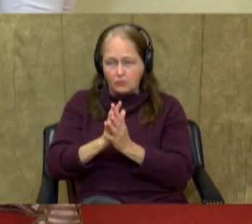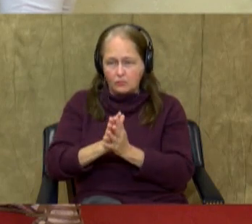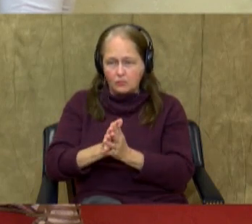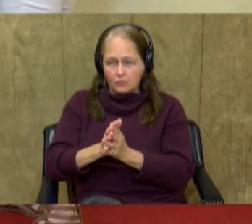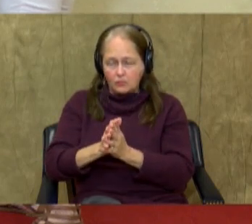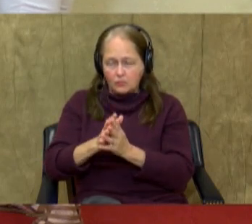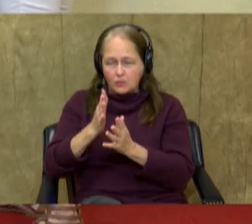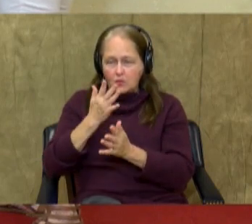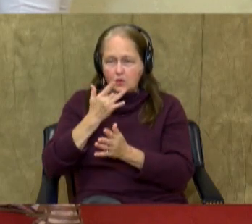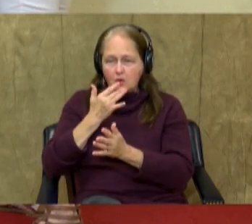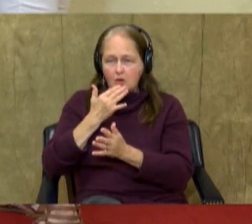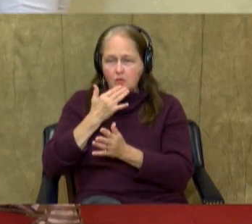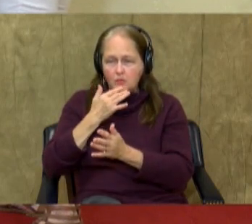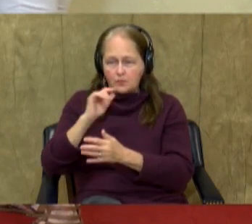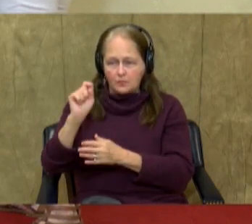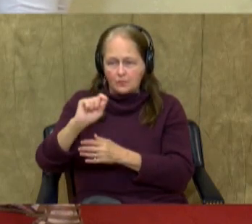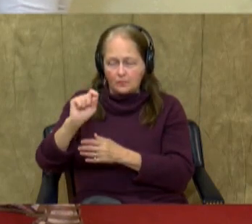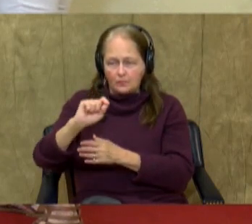and color it in.